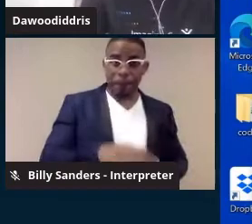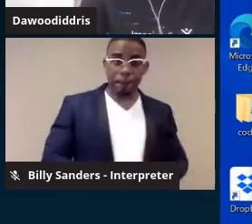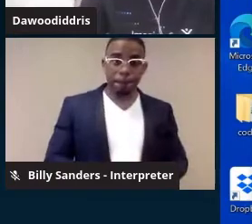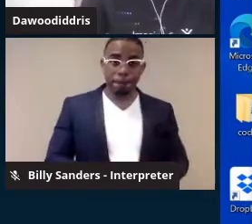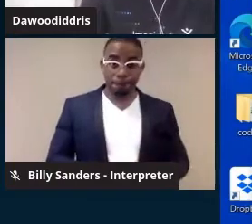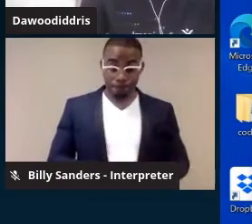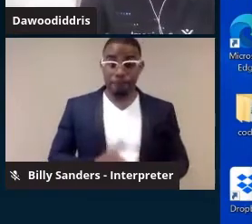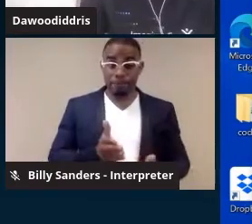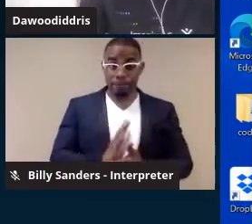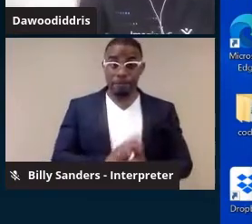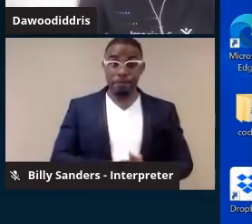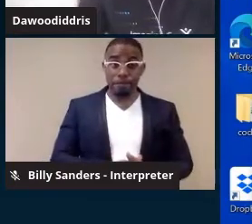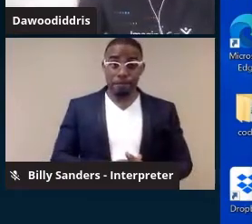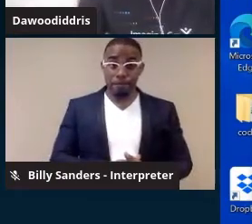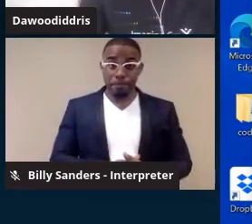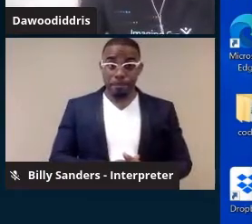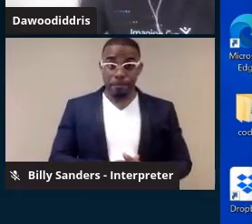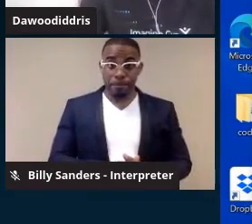All right.